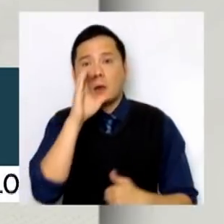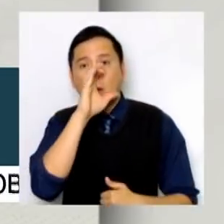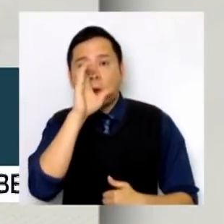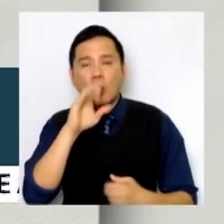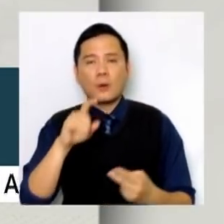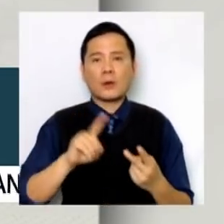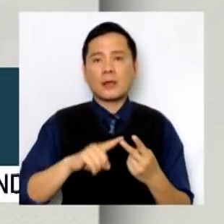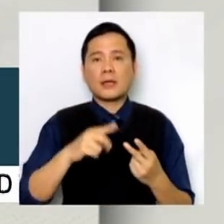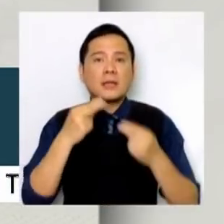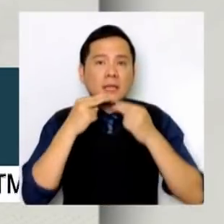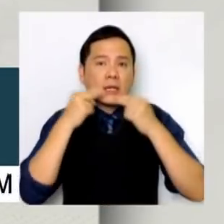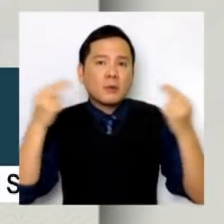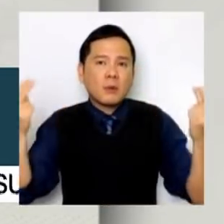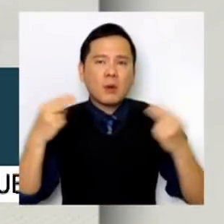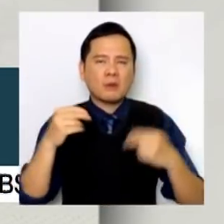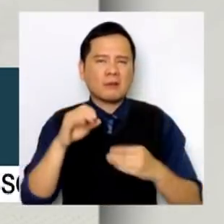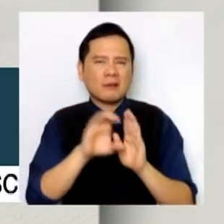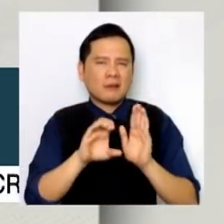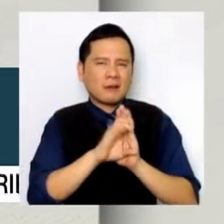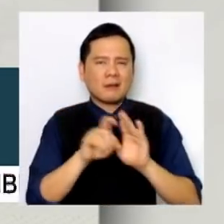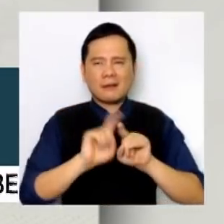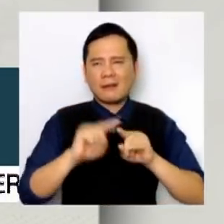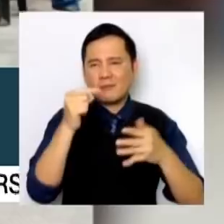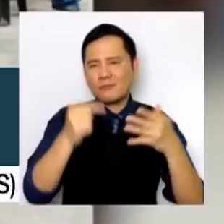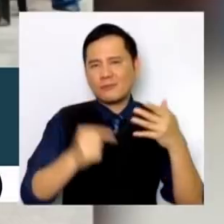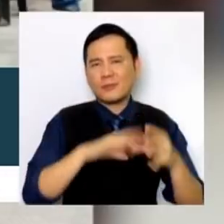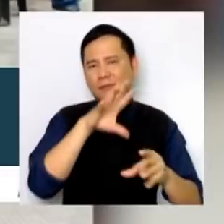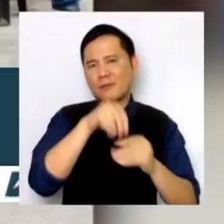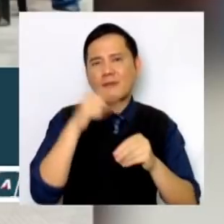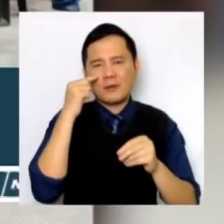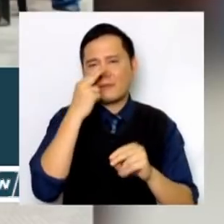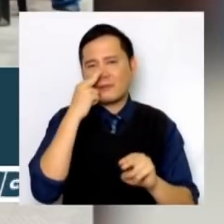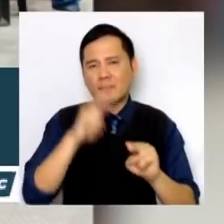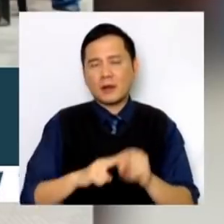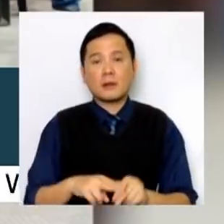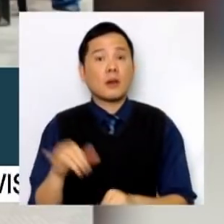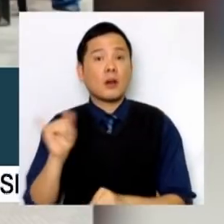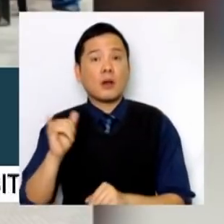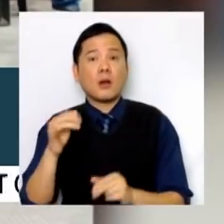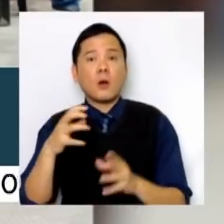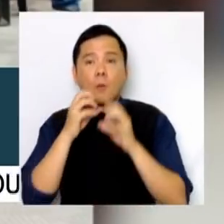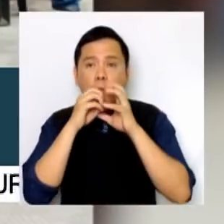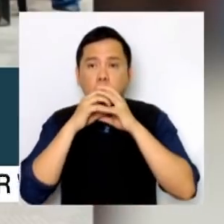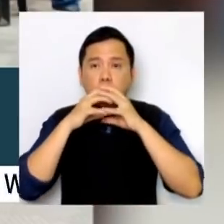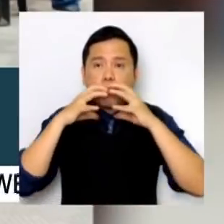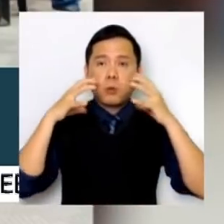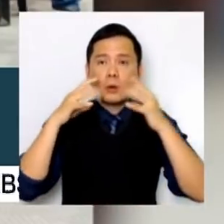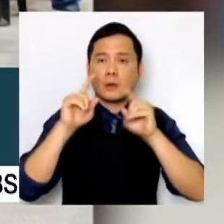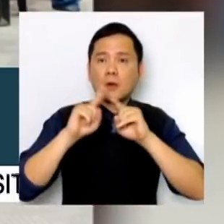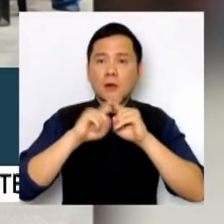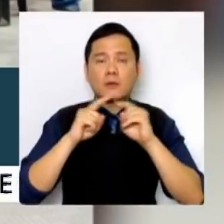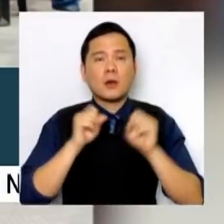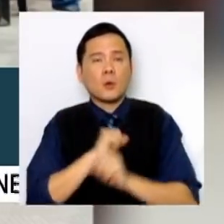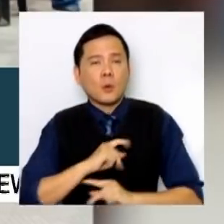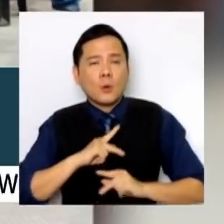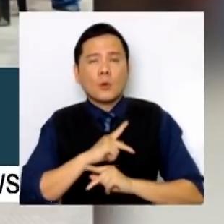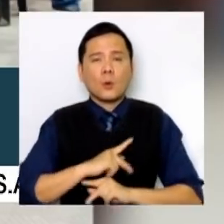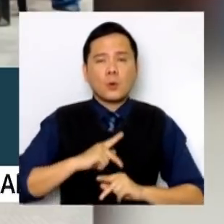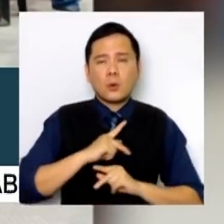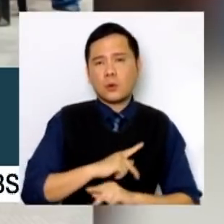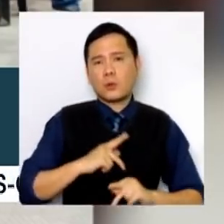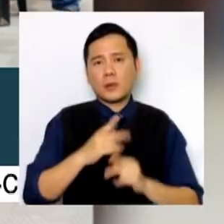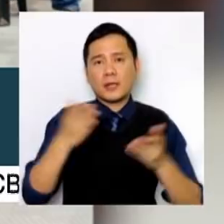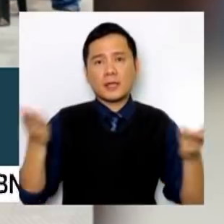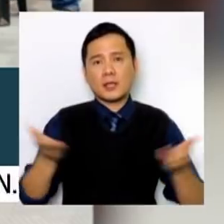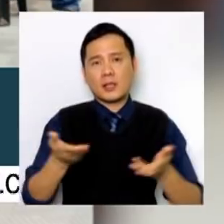city government decorated one of its vaccination sites with balloons and cartoon character standees for the start of COVID-19 vaccinations